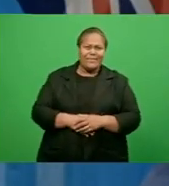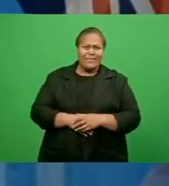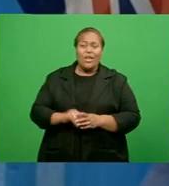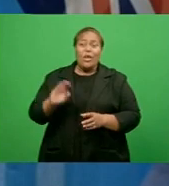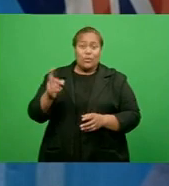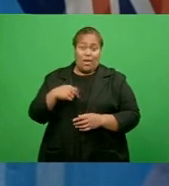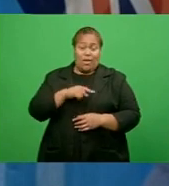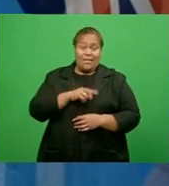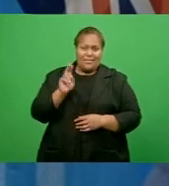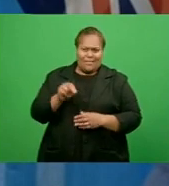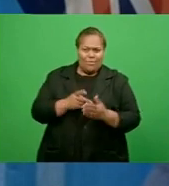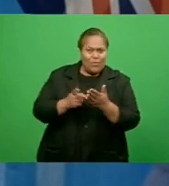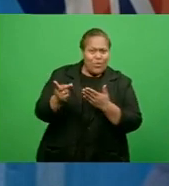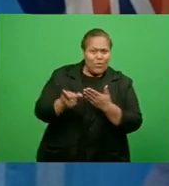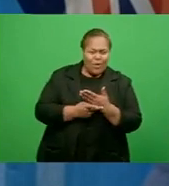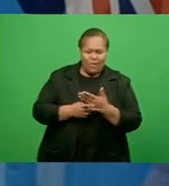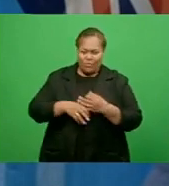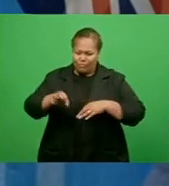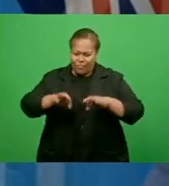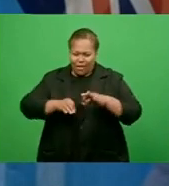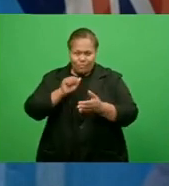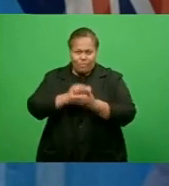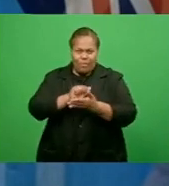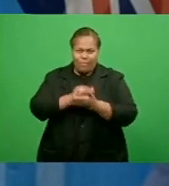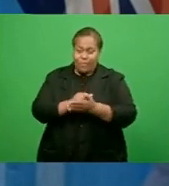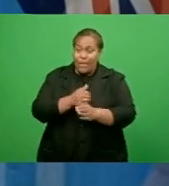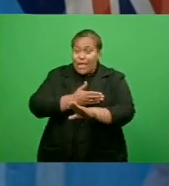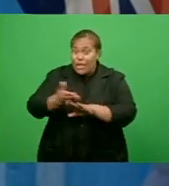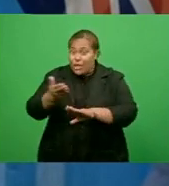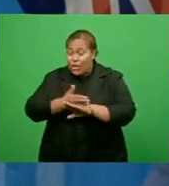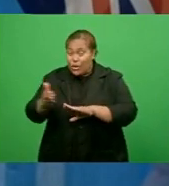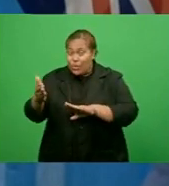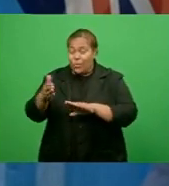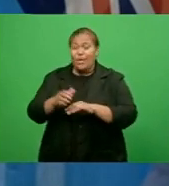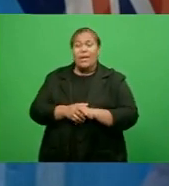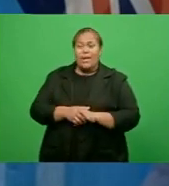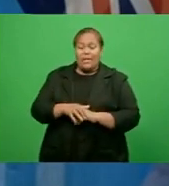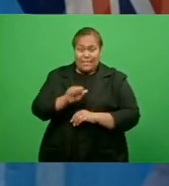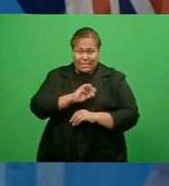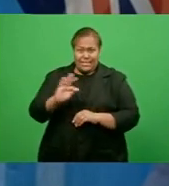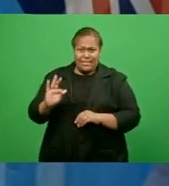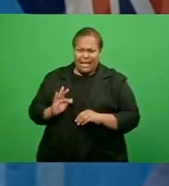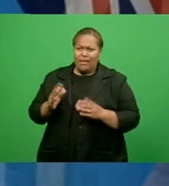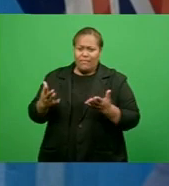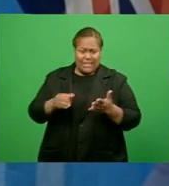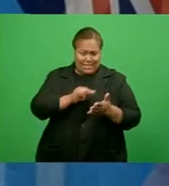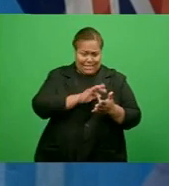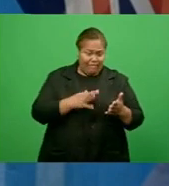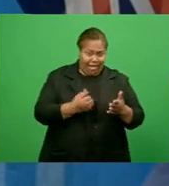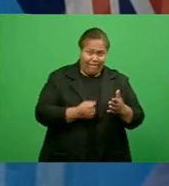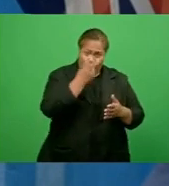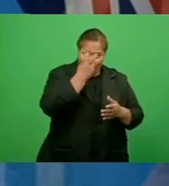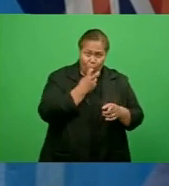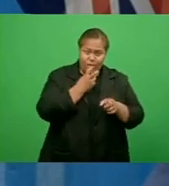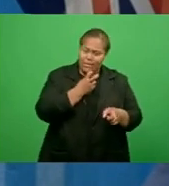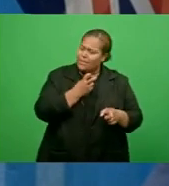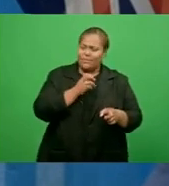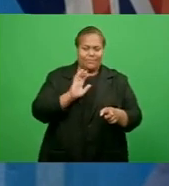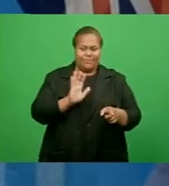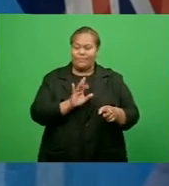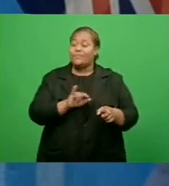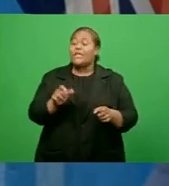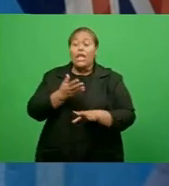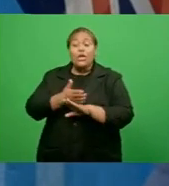employment, new employees will be considered against existing staff numbers as of 30th September 2020 as